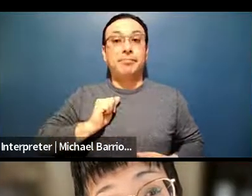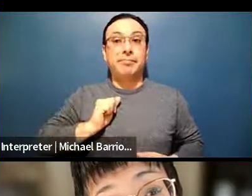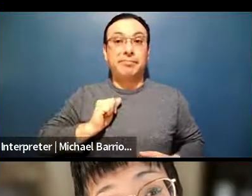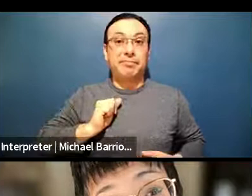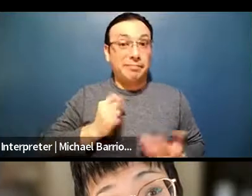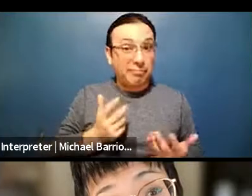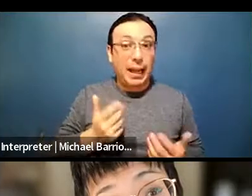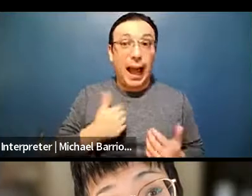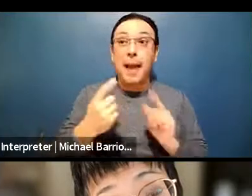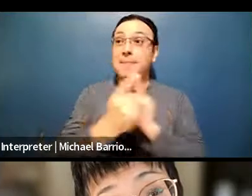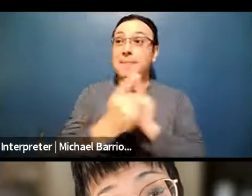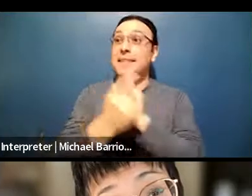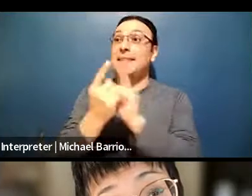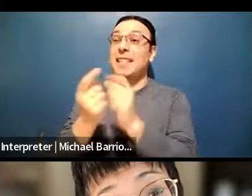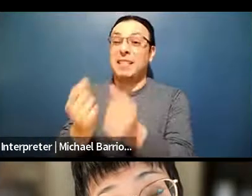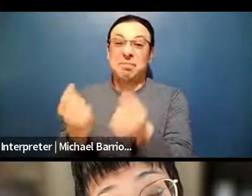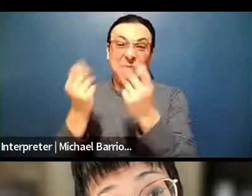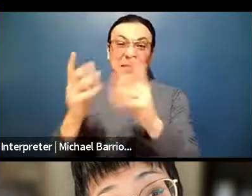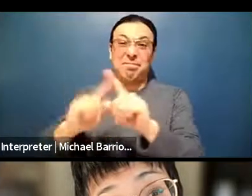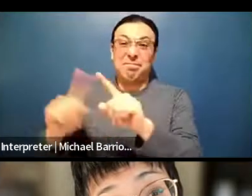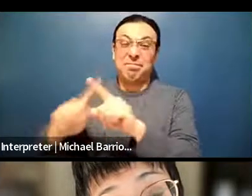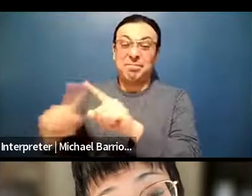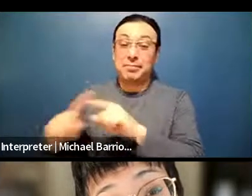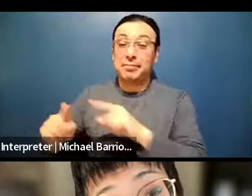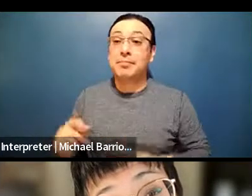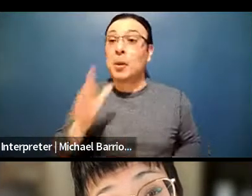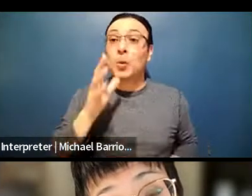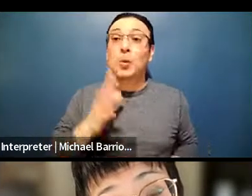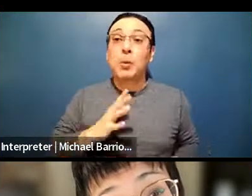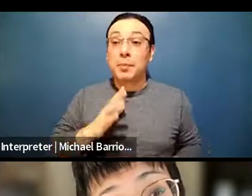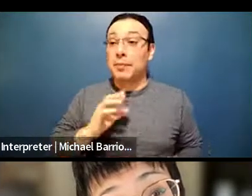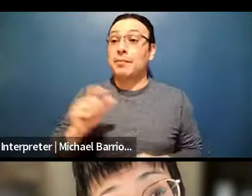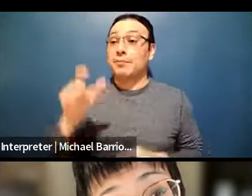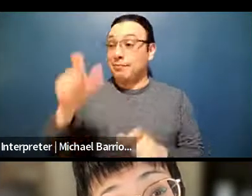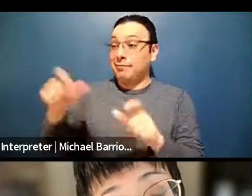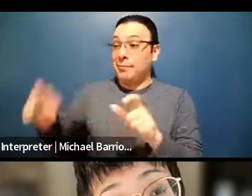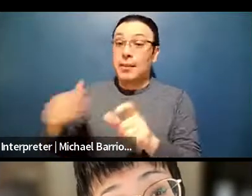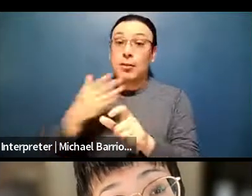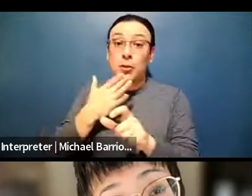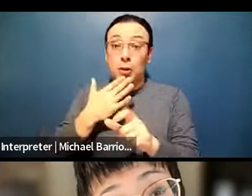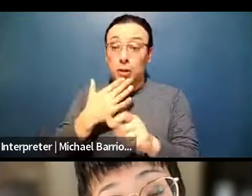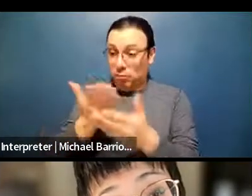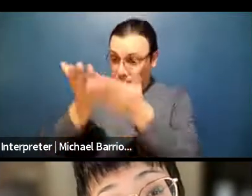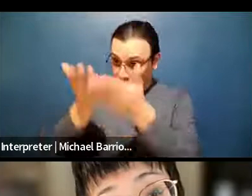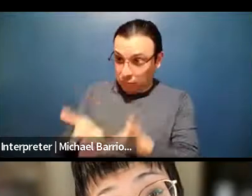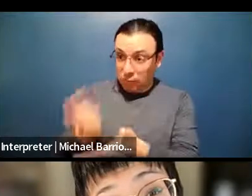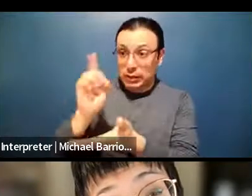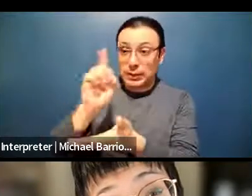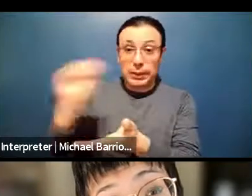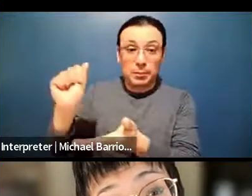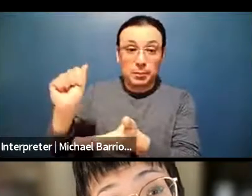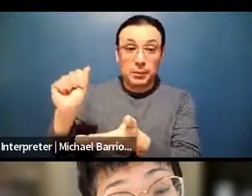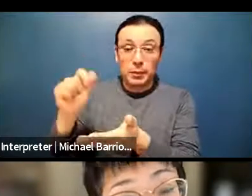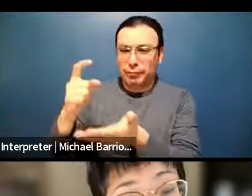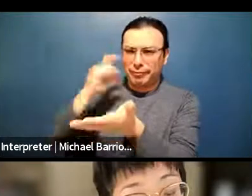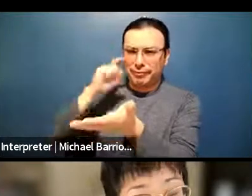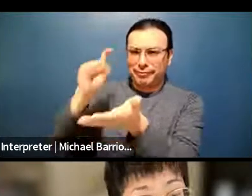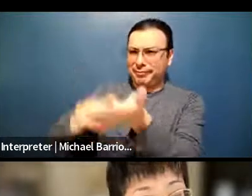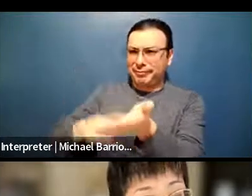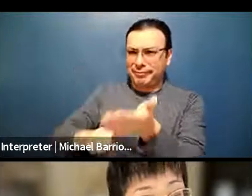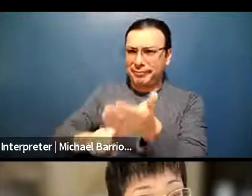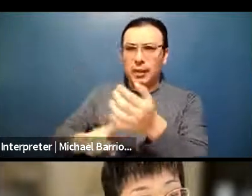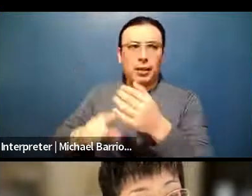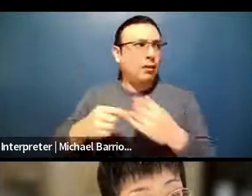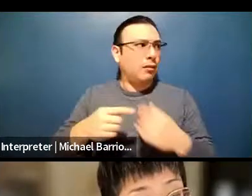like so many women of color who are disabled, visibly disabled, who, anybody